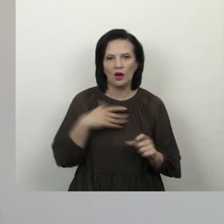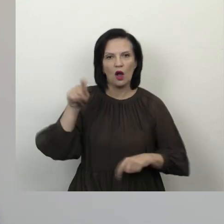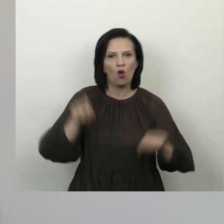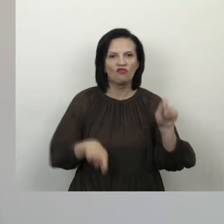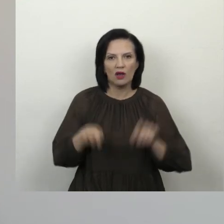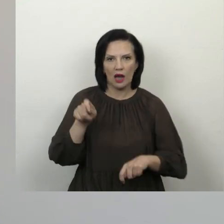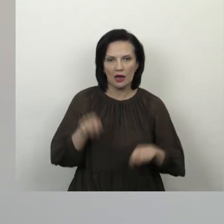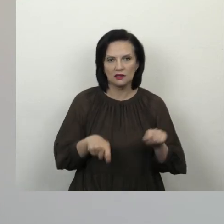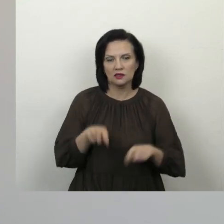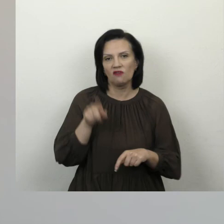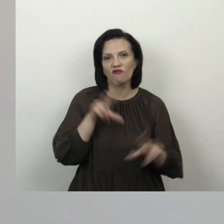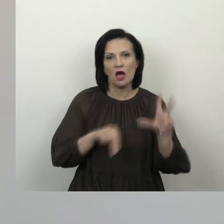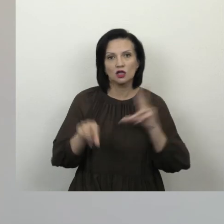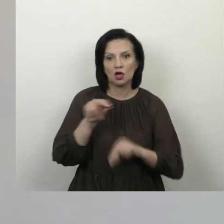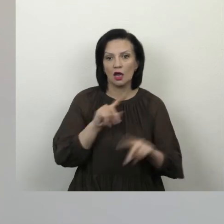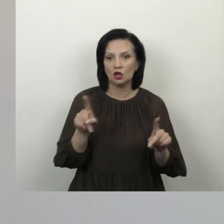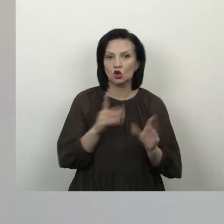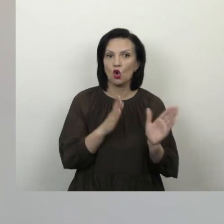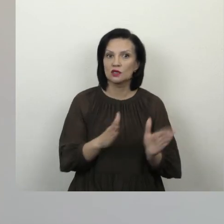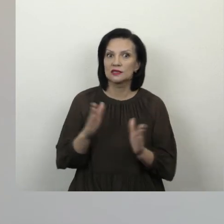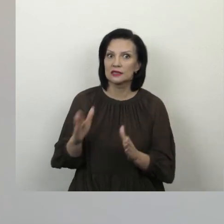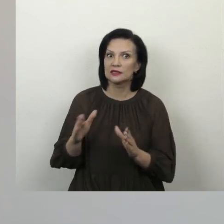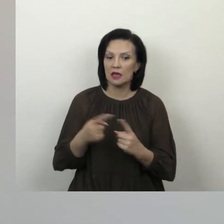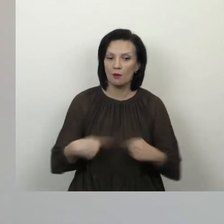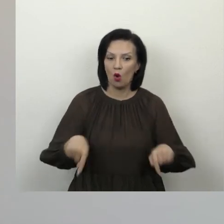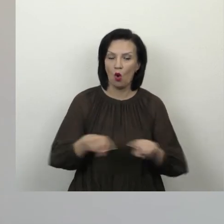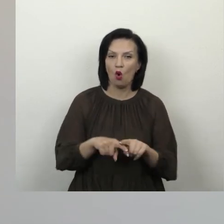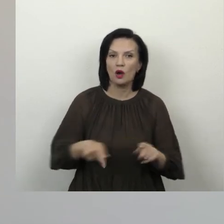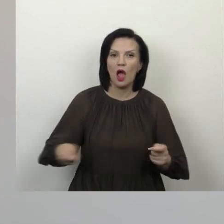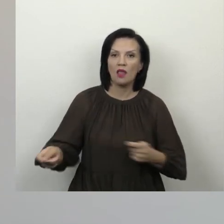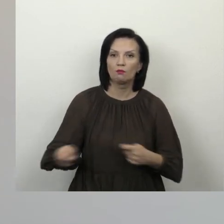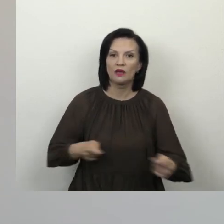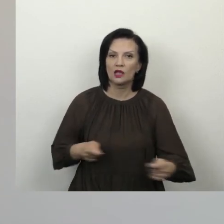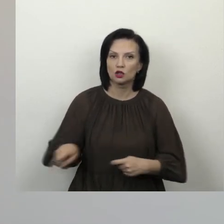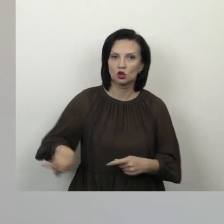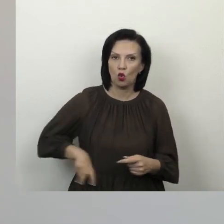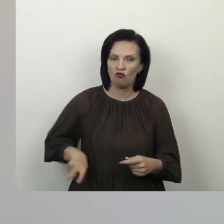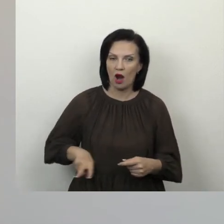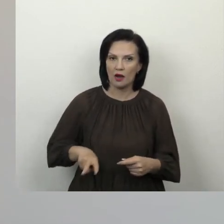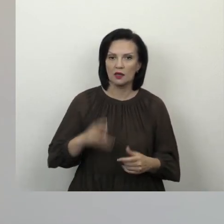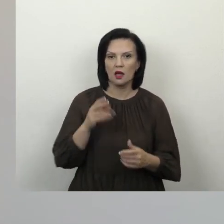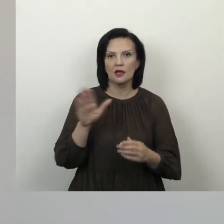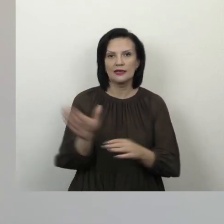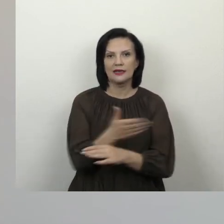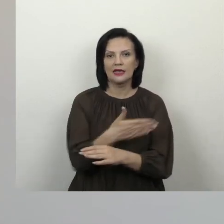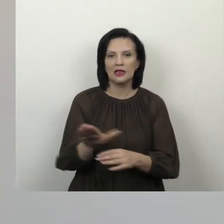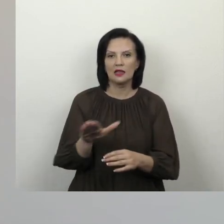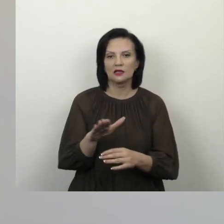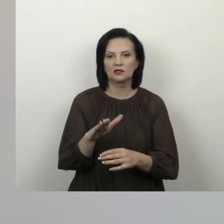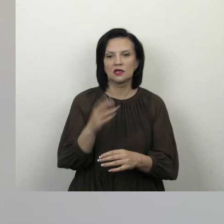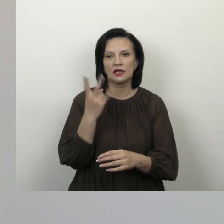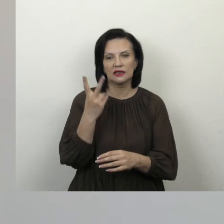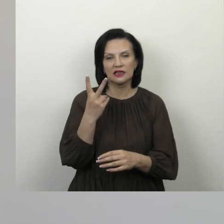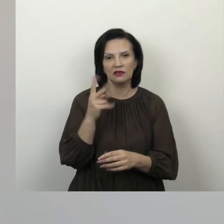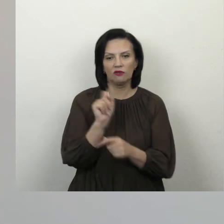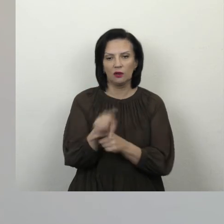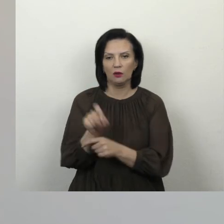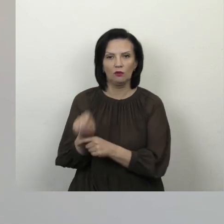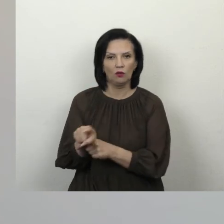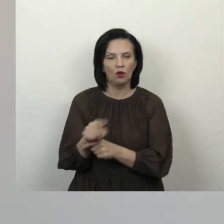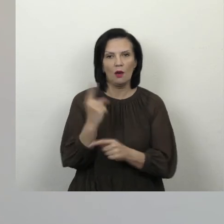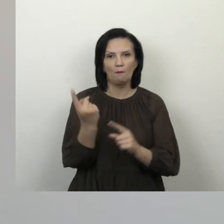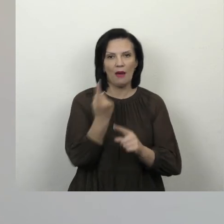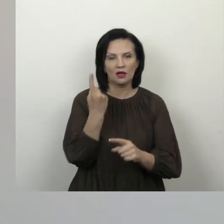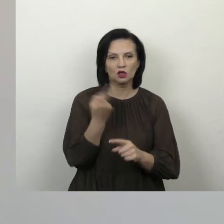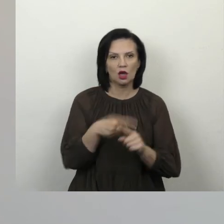at this conference, believes that the system of administration, administrative bodies, has